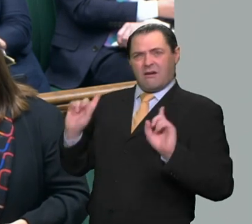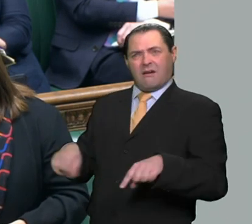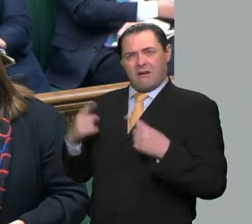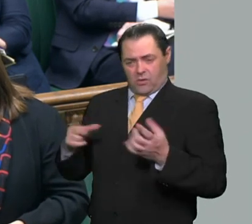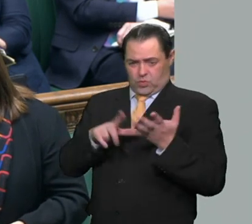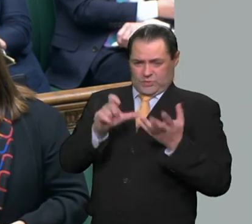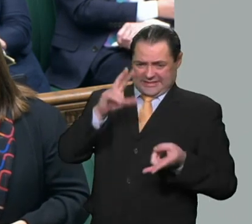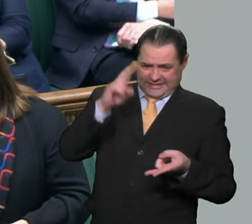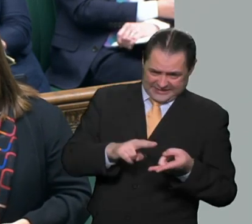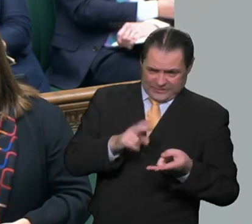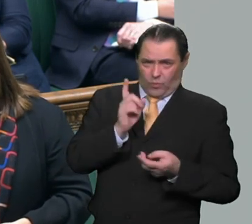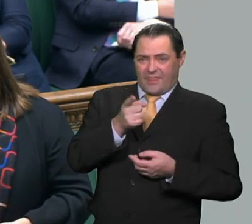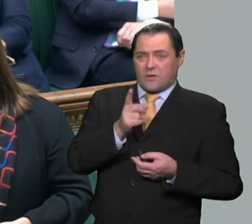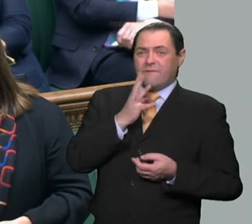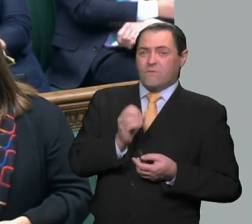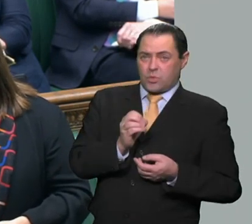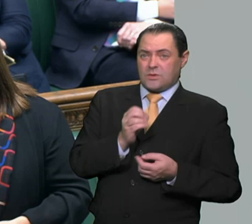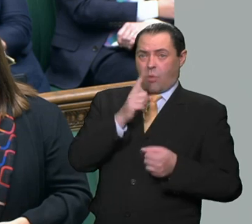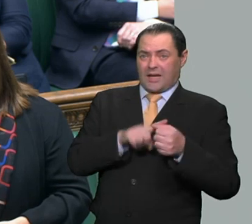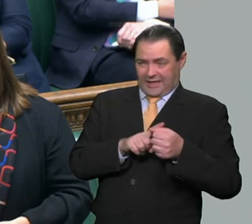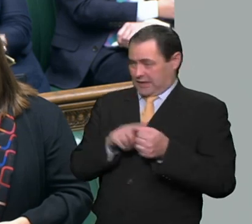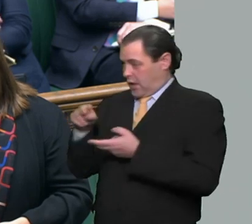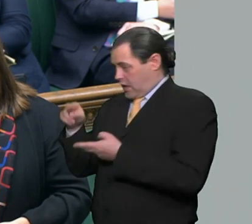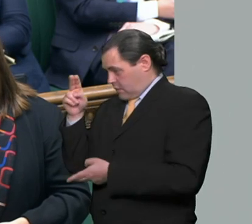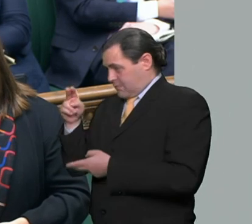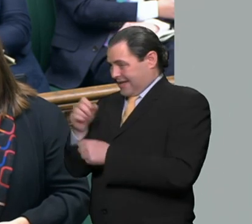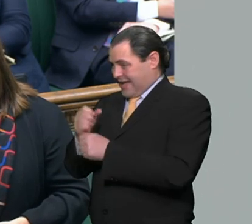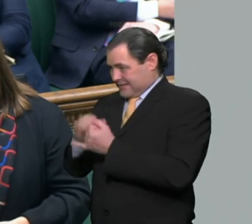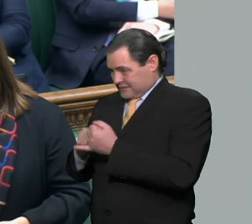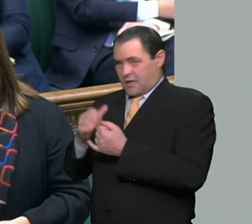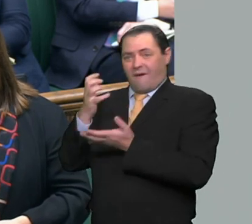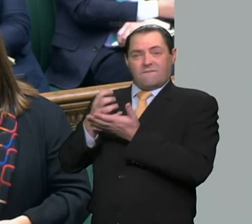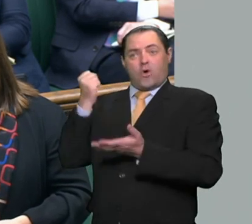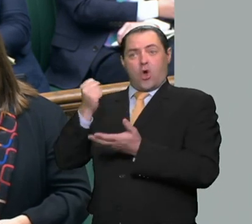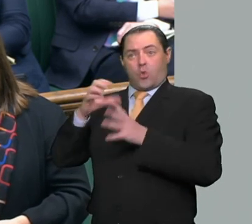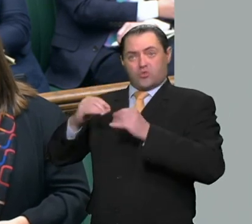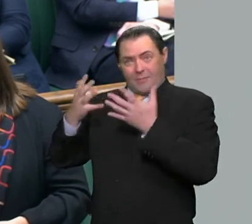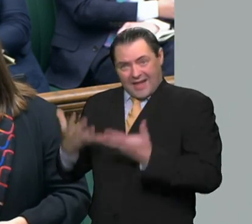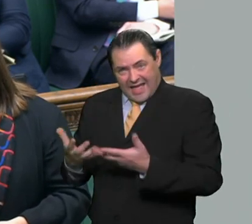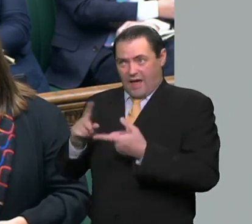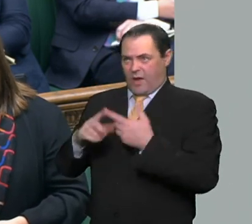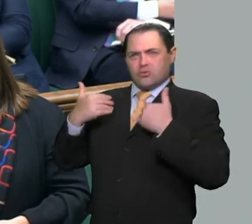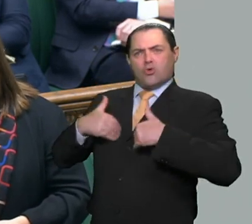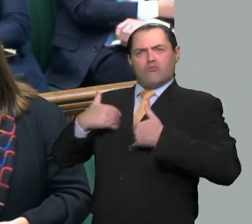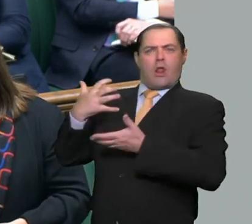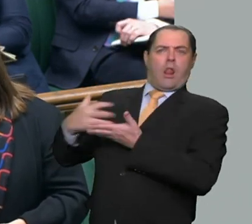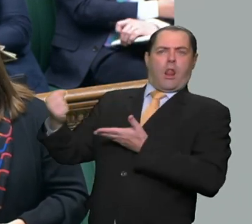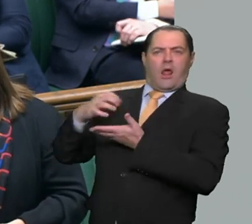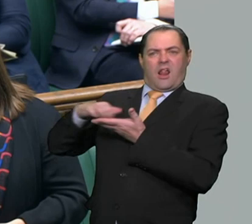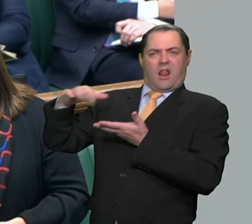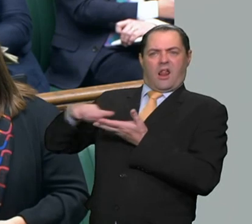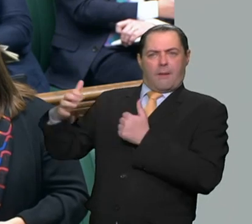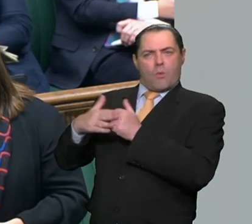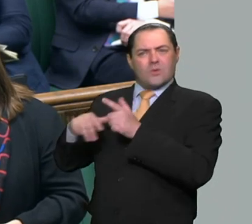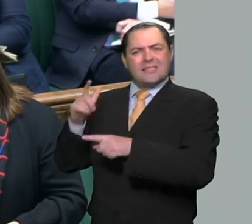universal credit by £1,040, furlough is ending prematurely, and a Tory tax hike will leave the majority of